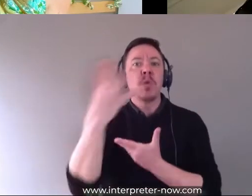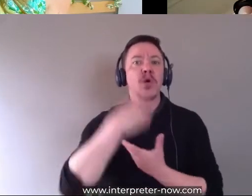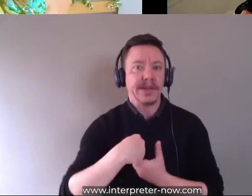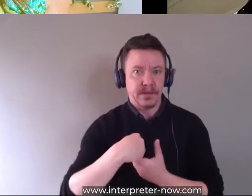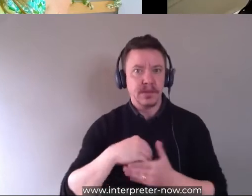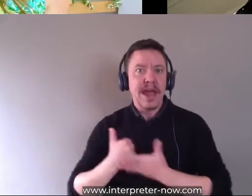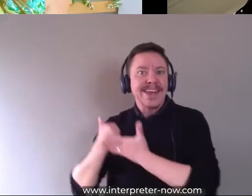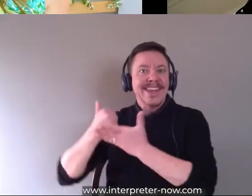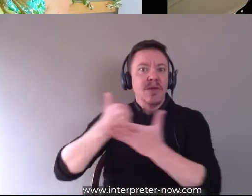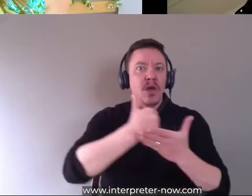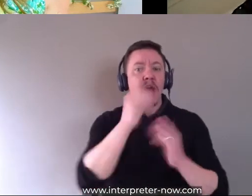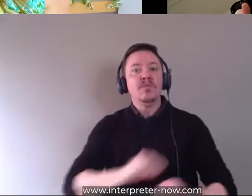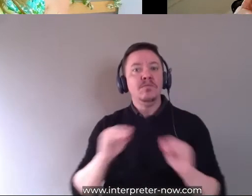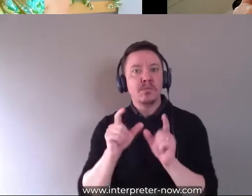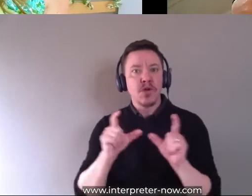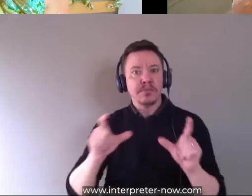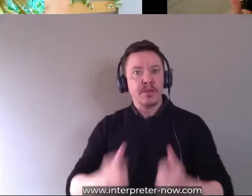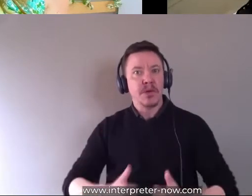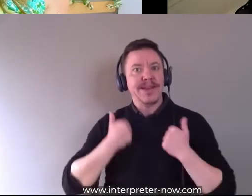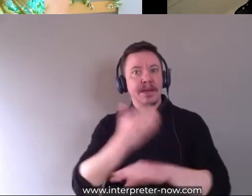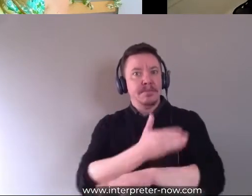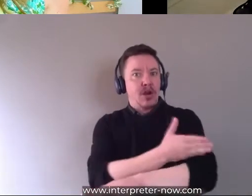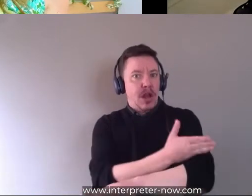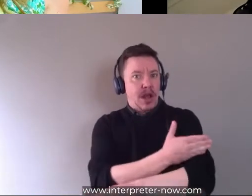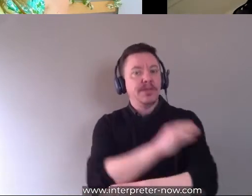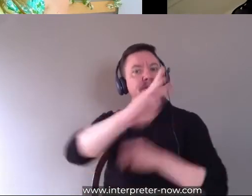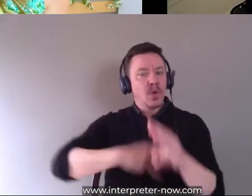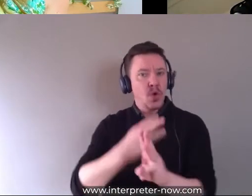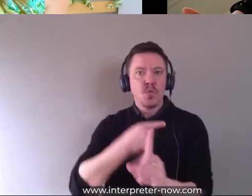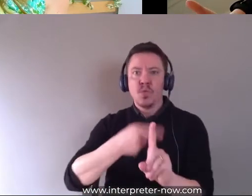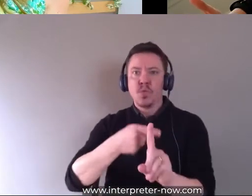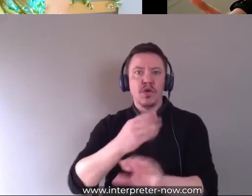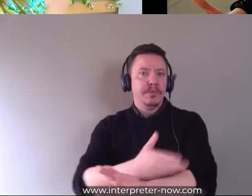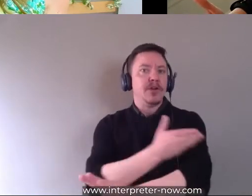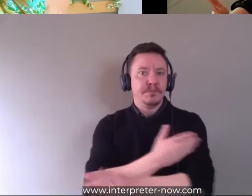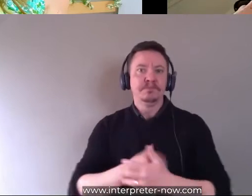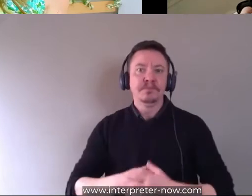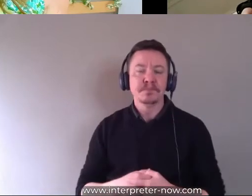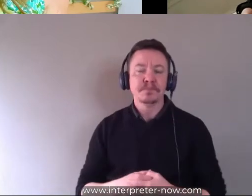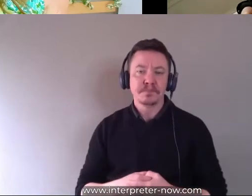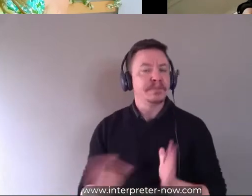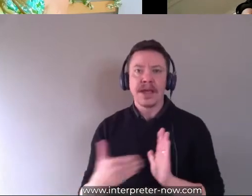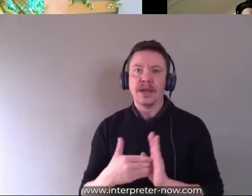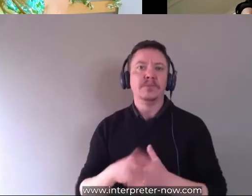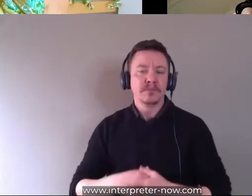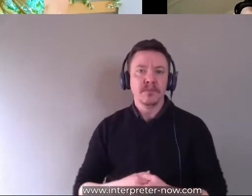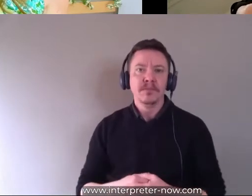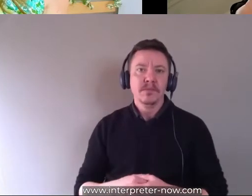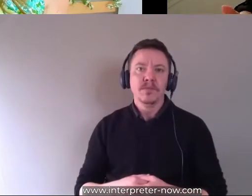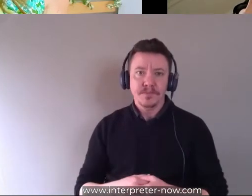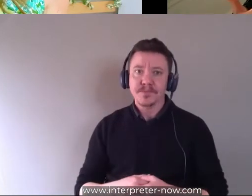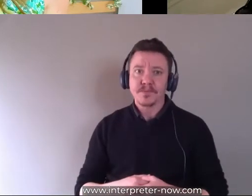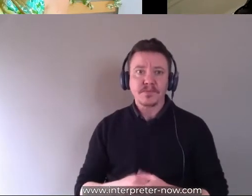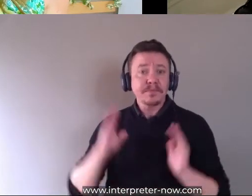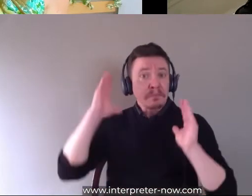more people live better lives and make our world a better place. And again, there's a lot